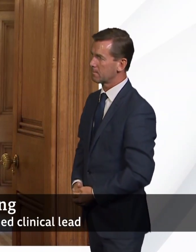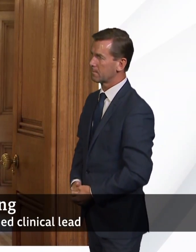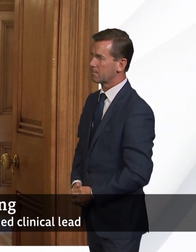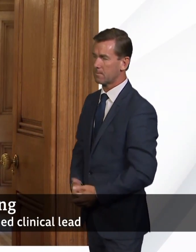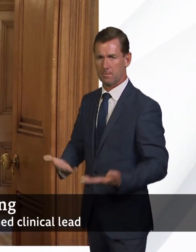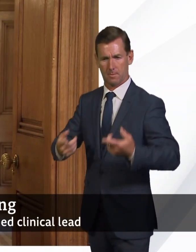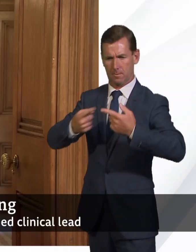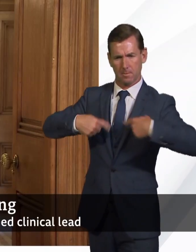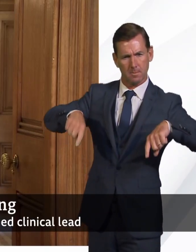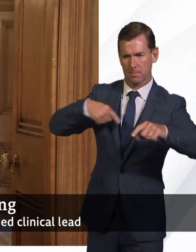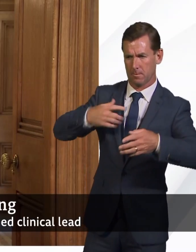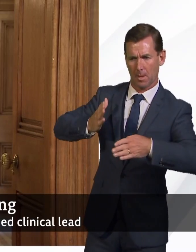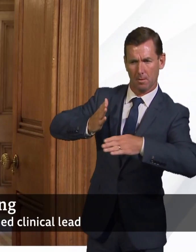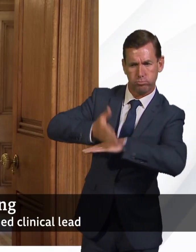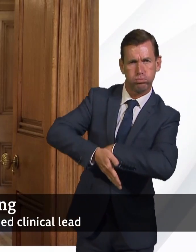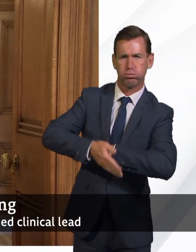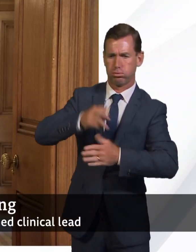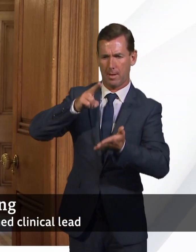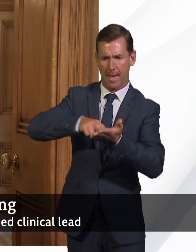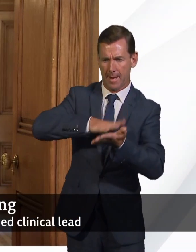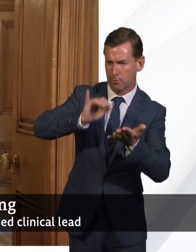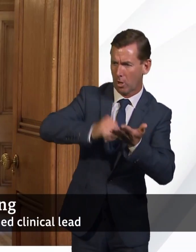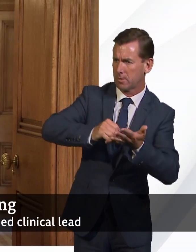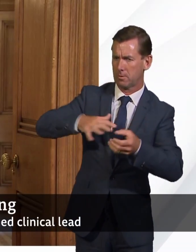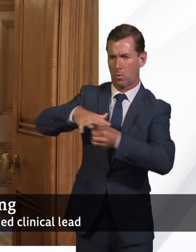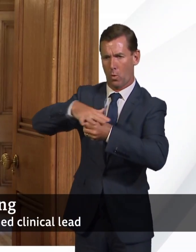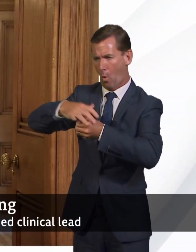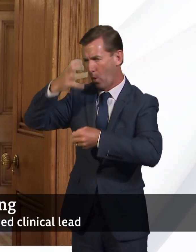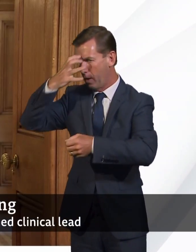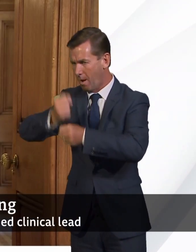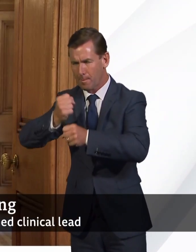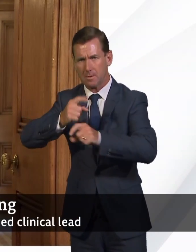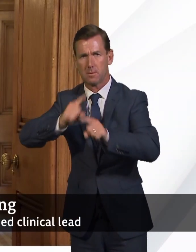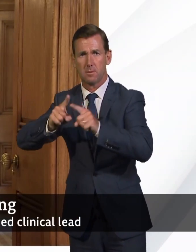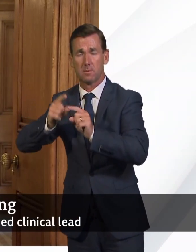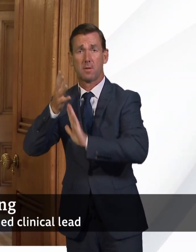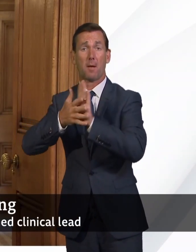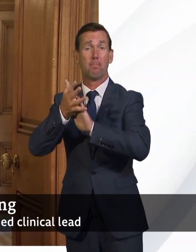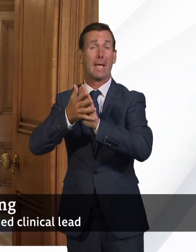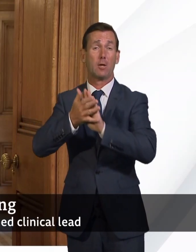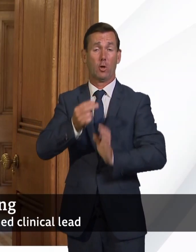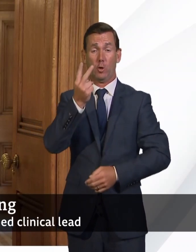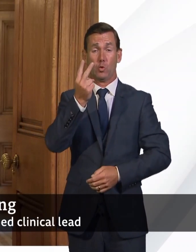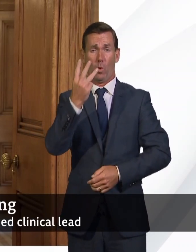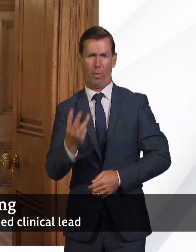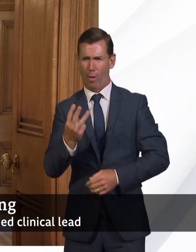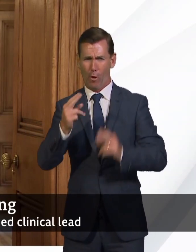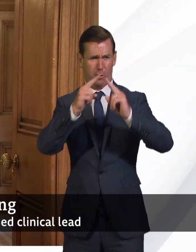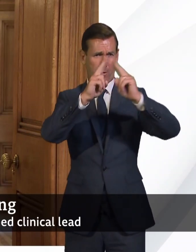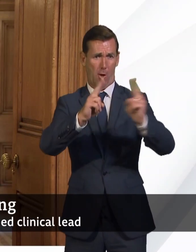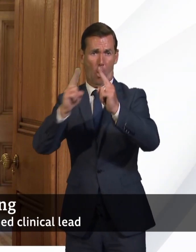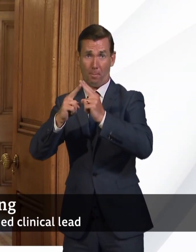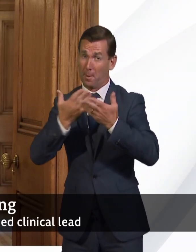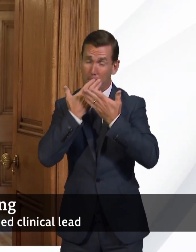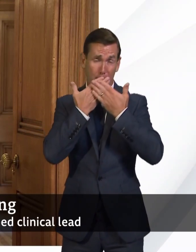care system and across the NHS and across local government, 2/3 of England's care homes have had no outbreak at all.